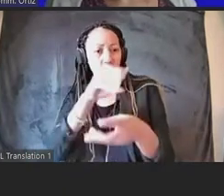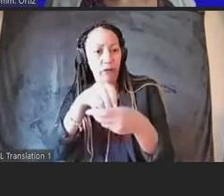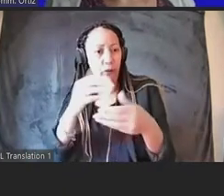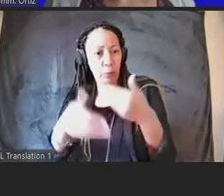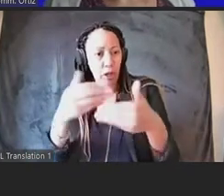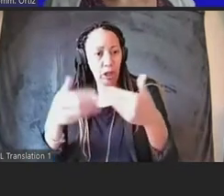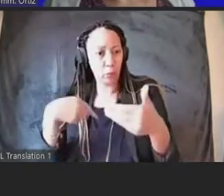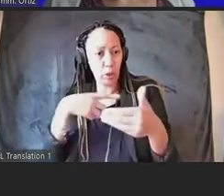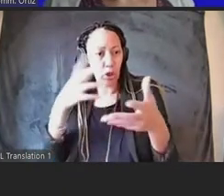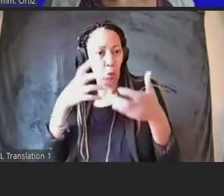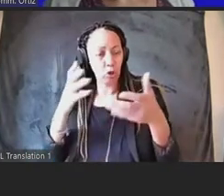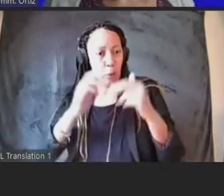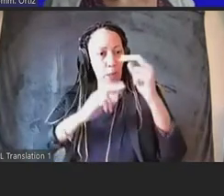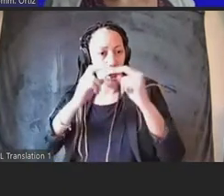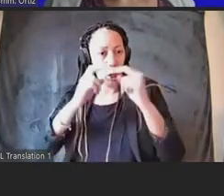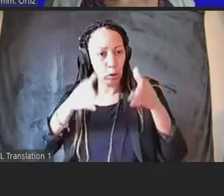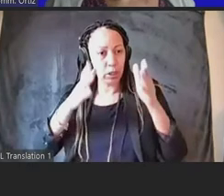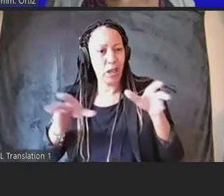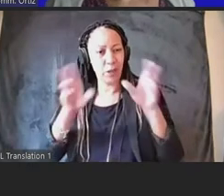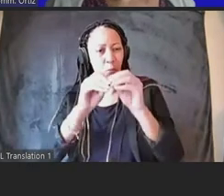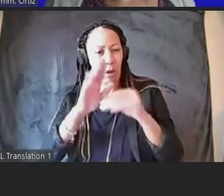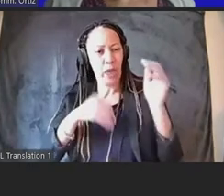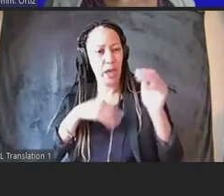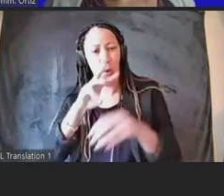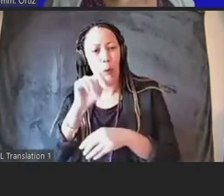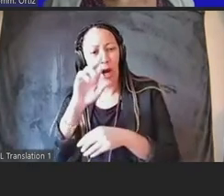build something other than a warehouse.